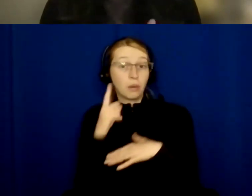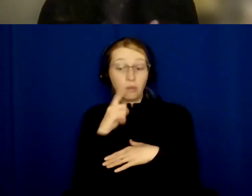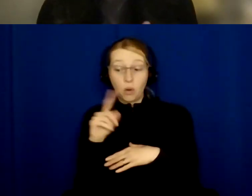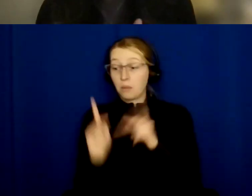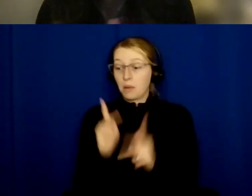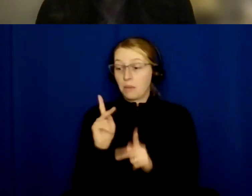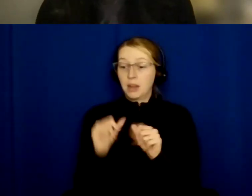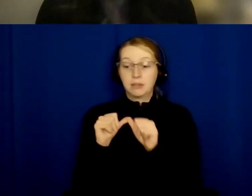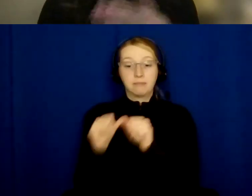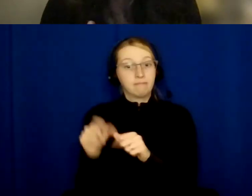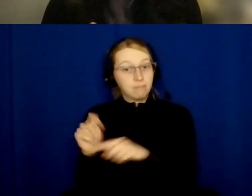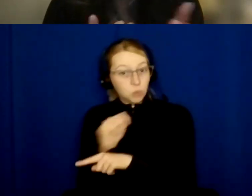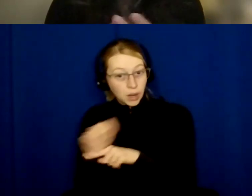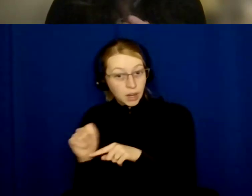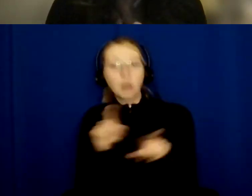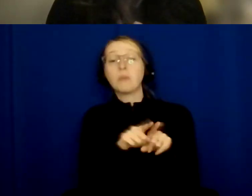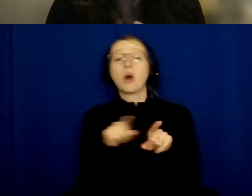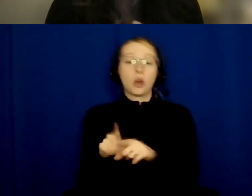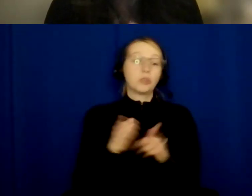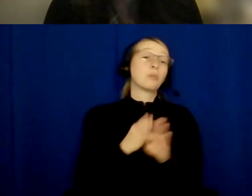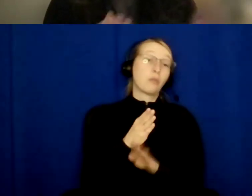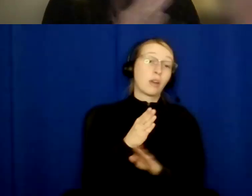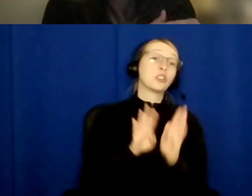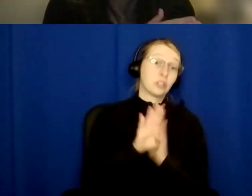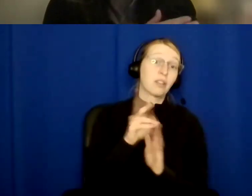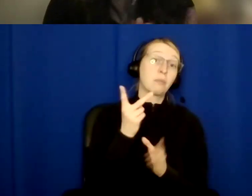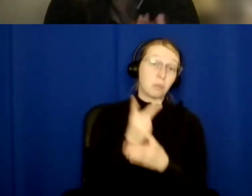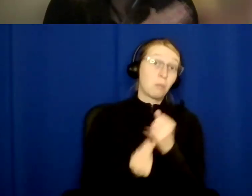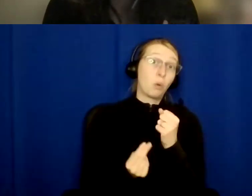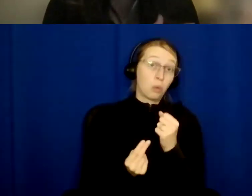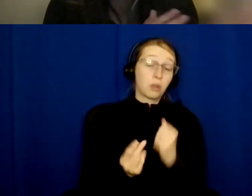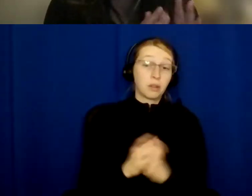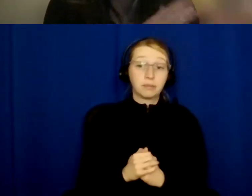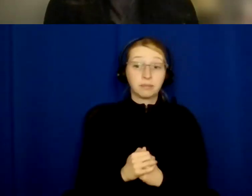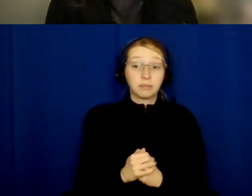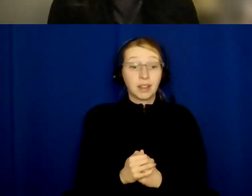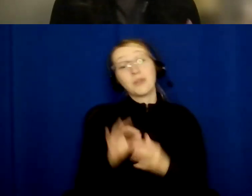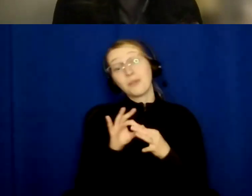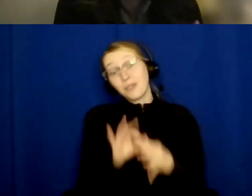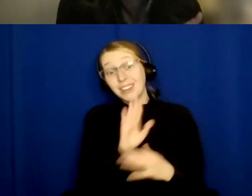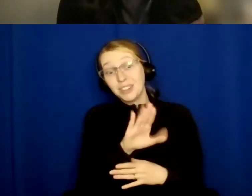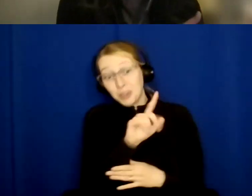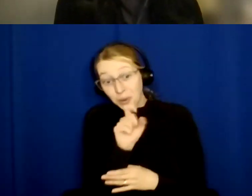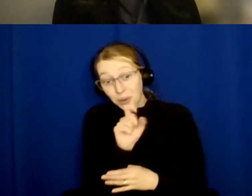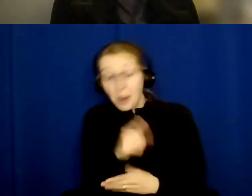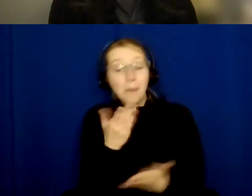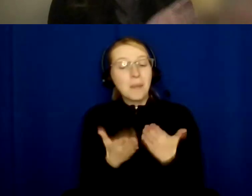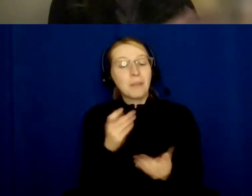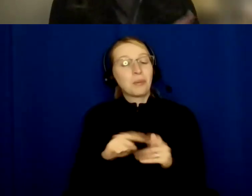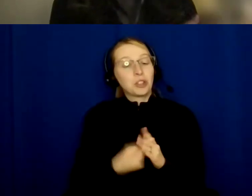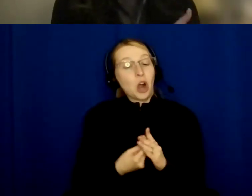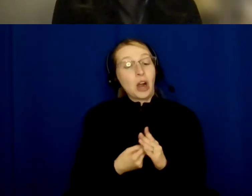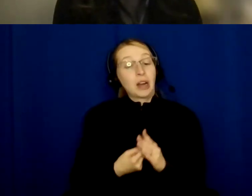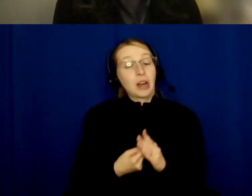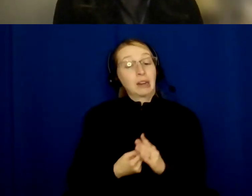continuing professional development. But maybe in terms of your question, Ruth, could we even go a little bit earlier in the process to provide